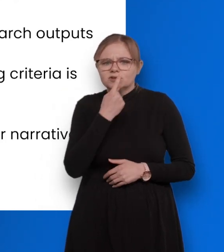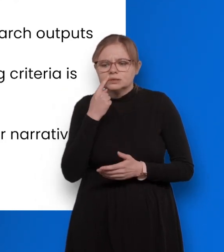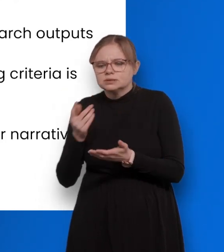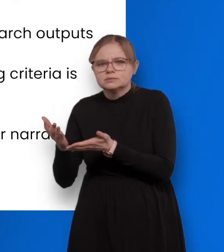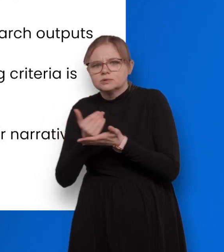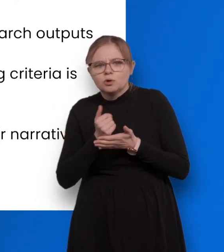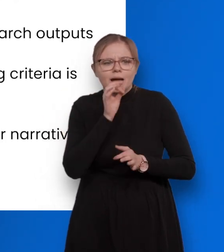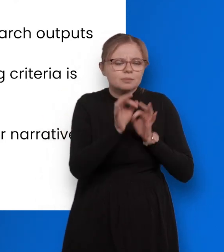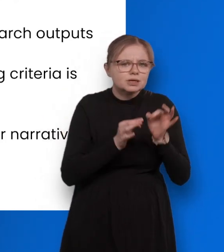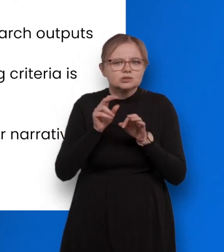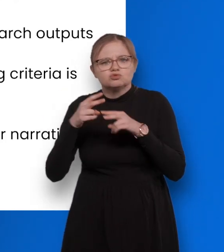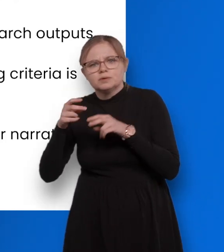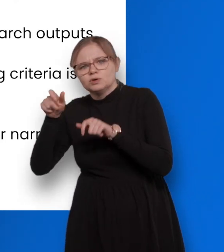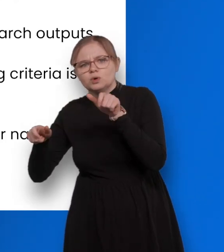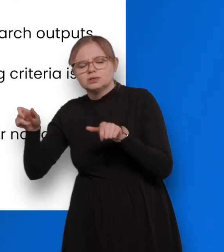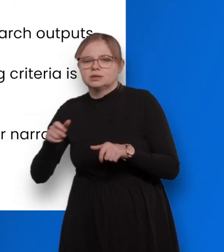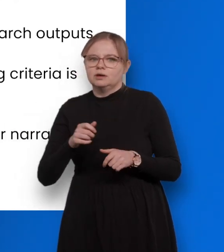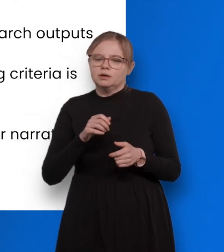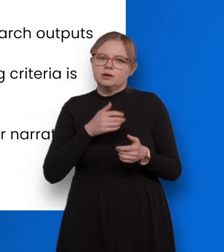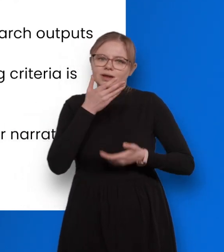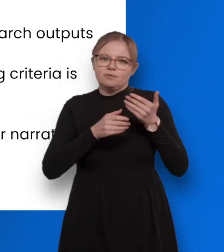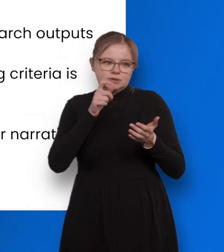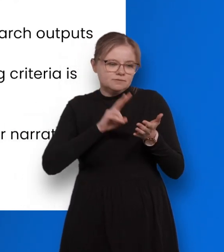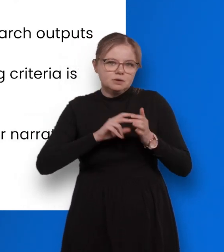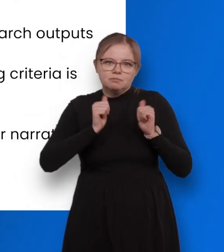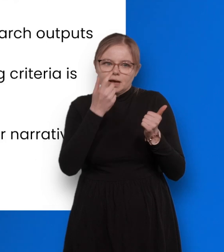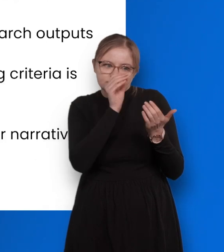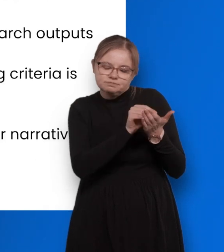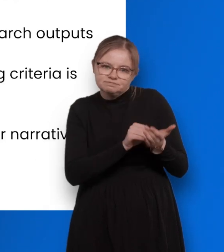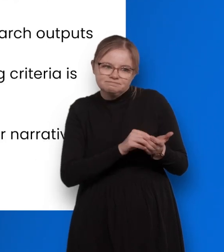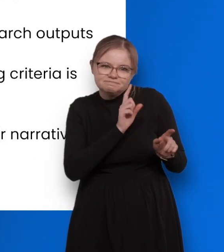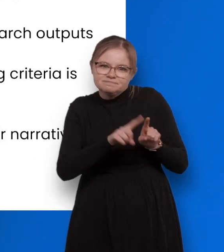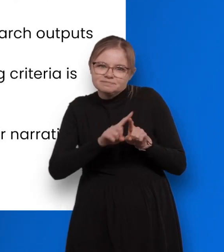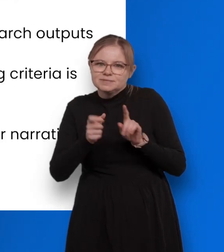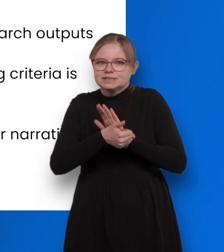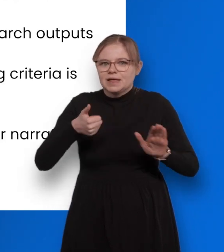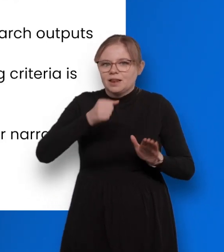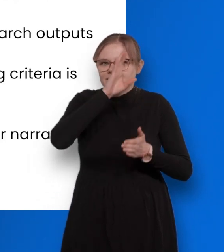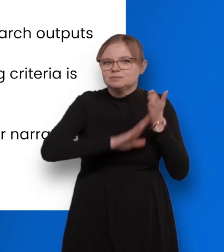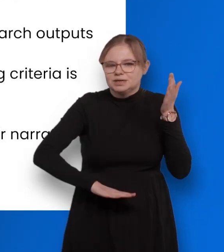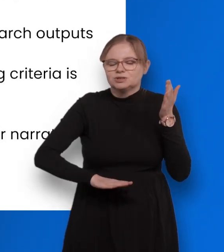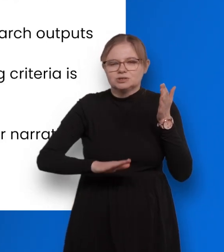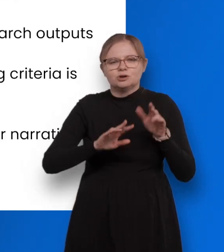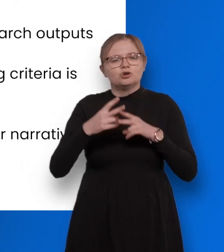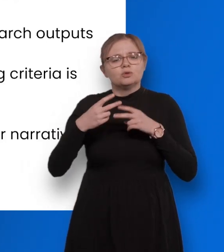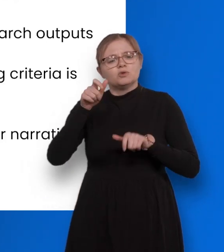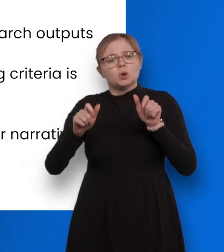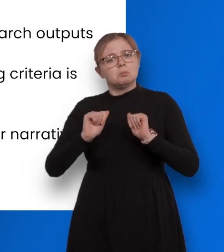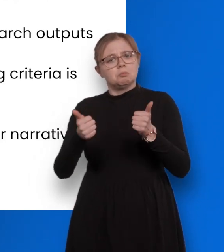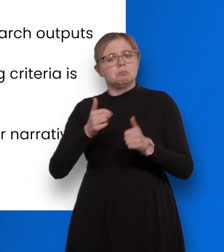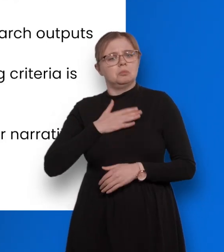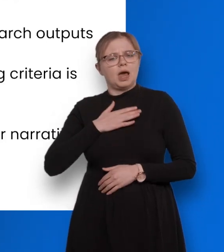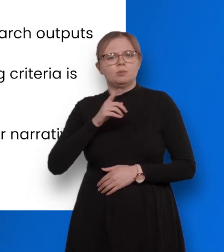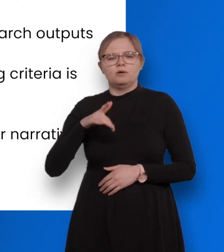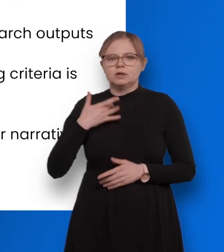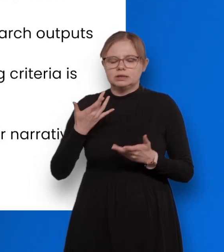narrative CV is a great space to evidence diversity of skills and experience. Reviewers appreciate it, but find it can be easier or harder